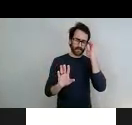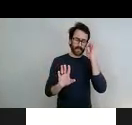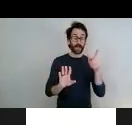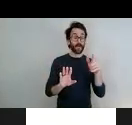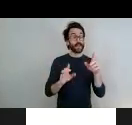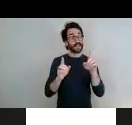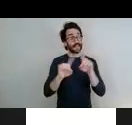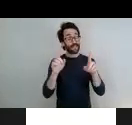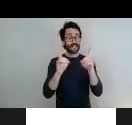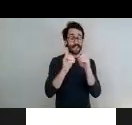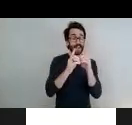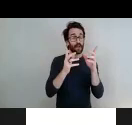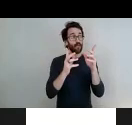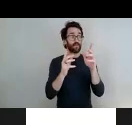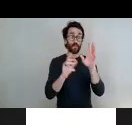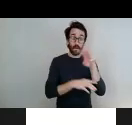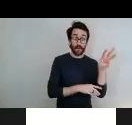protected.